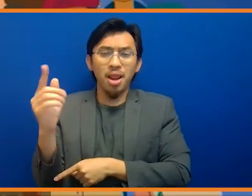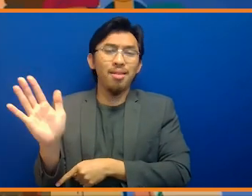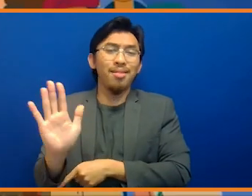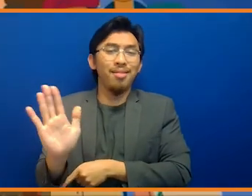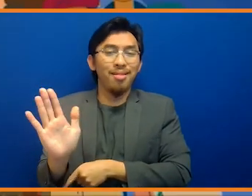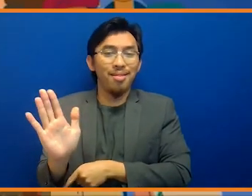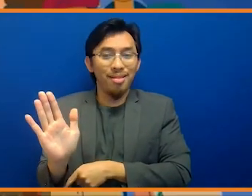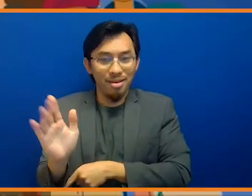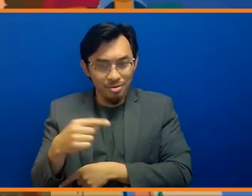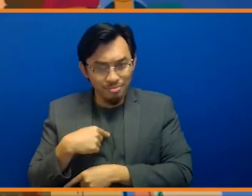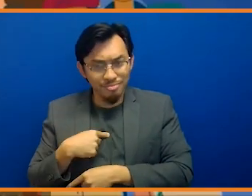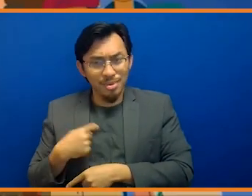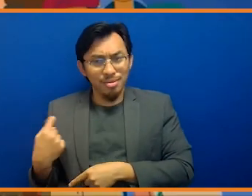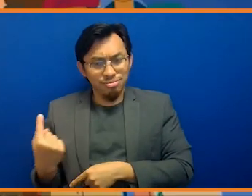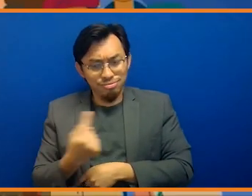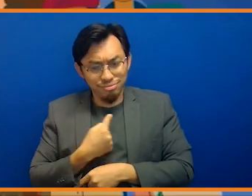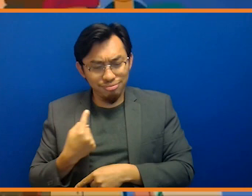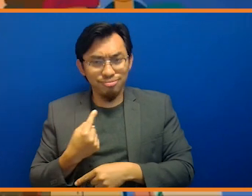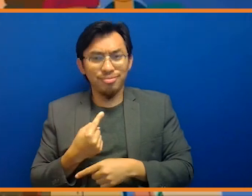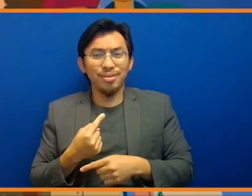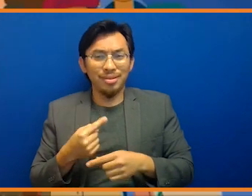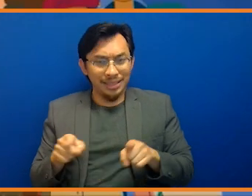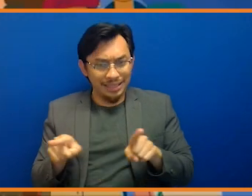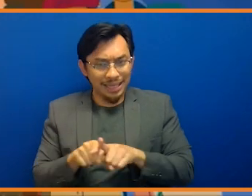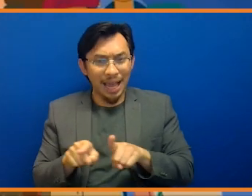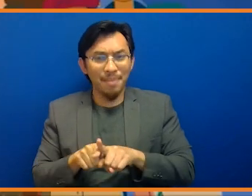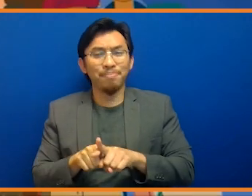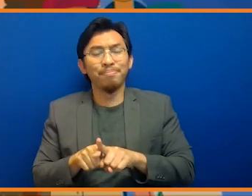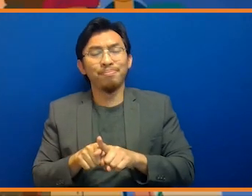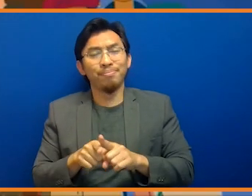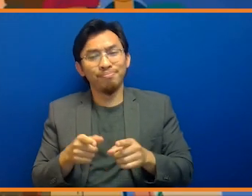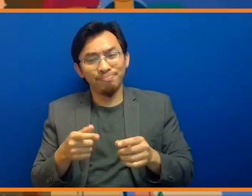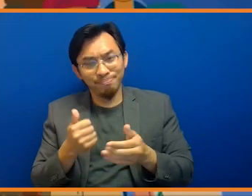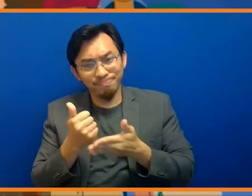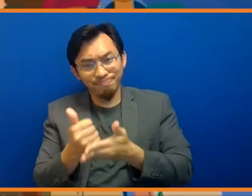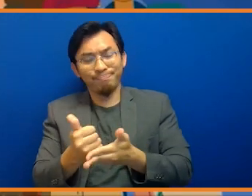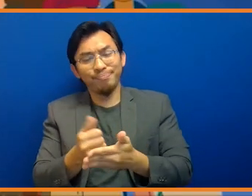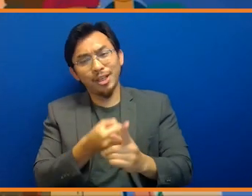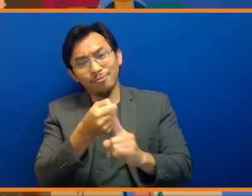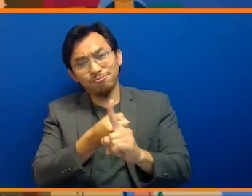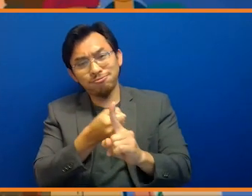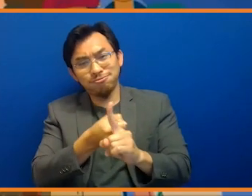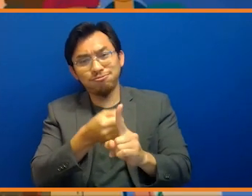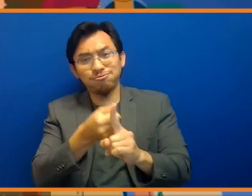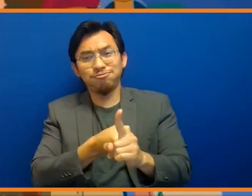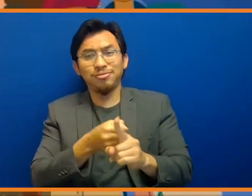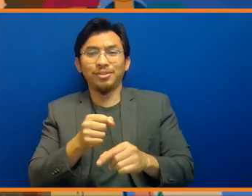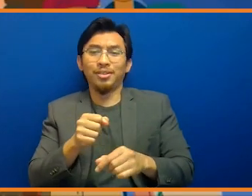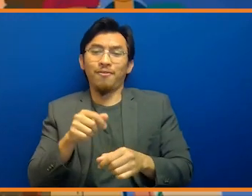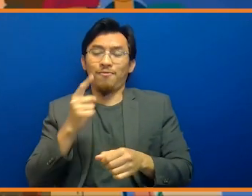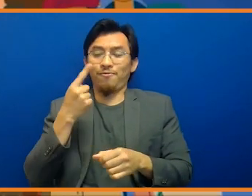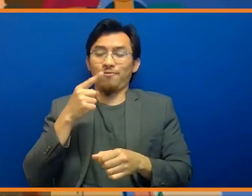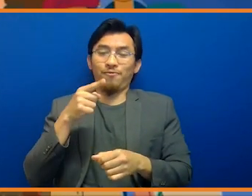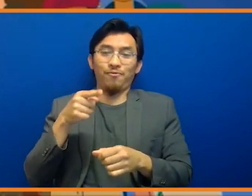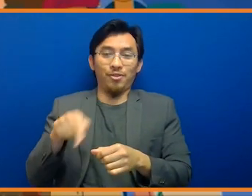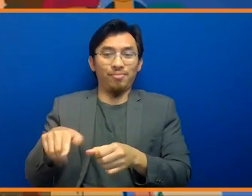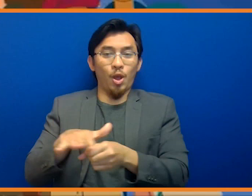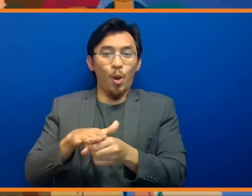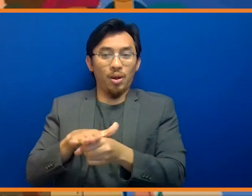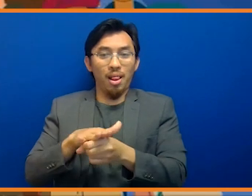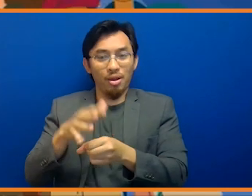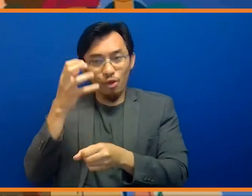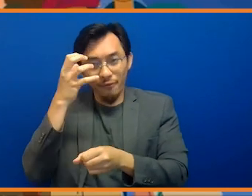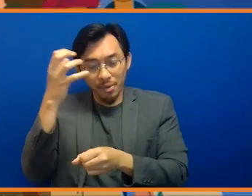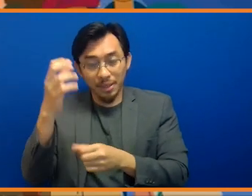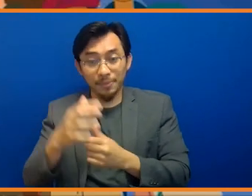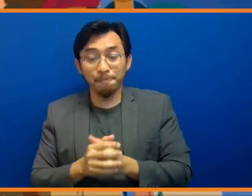are here in Aceh also taking up. And also here, the advocacy, yeah, of course, with local government picture here. And